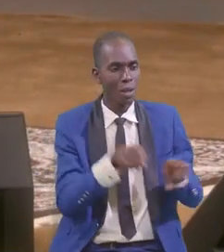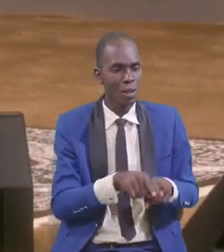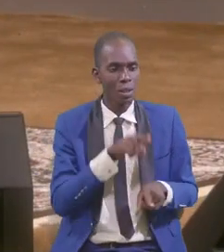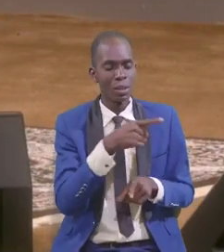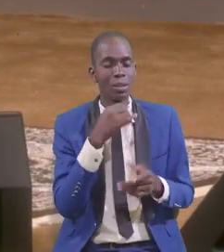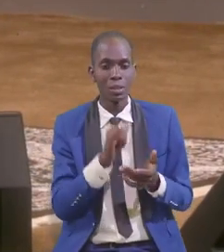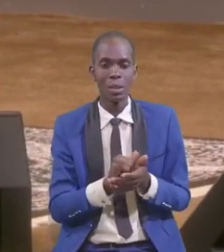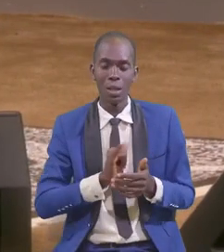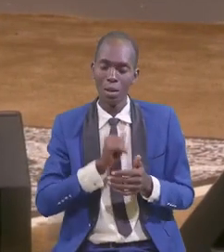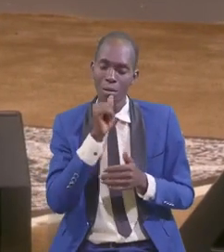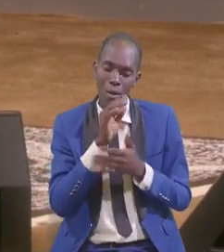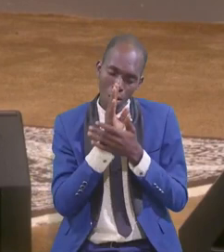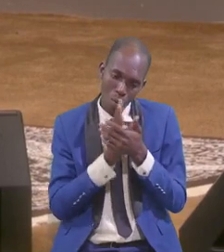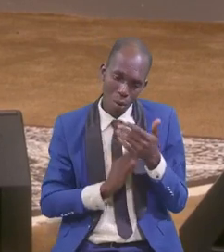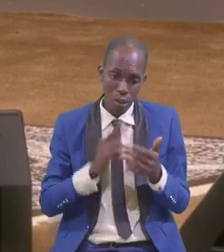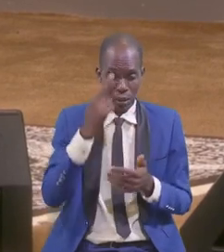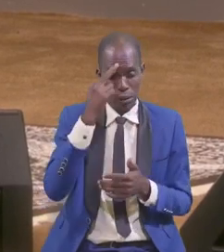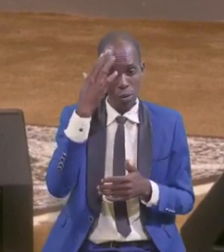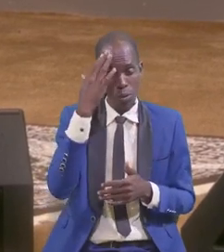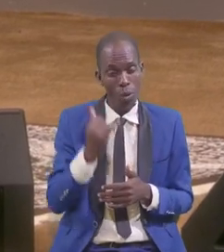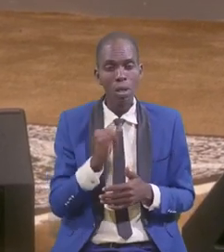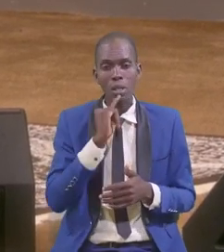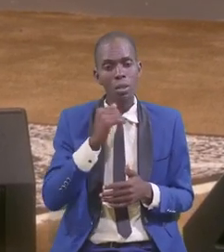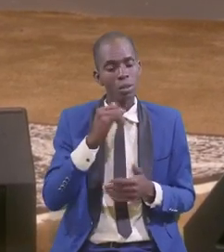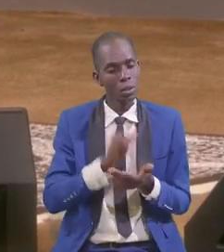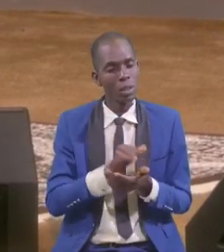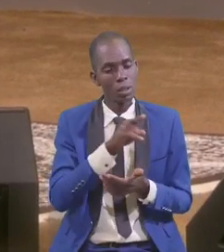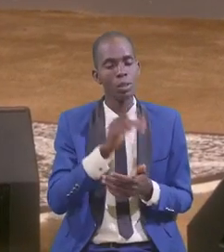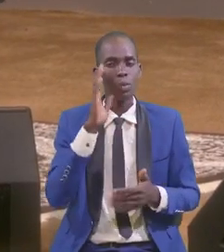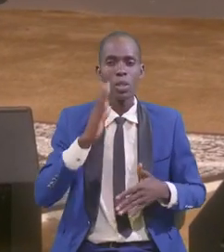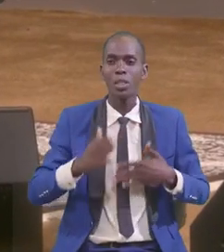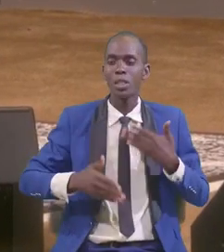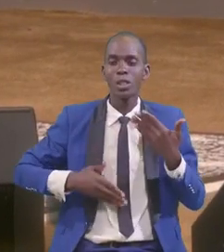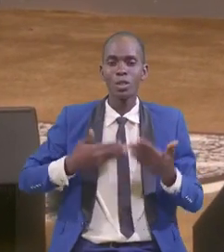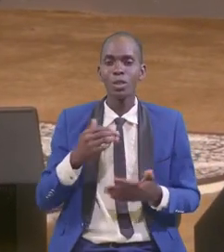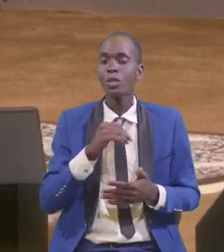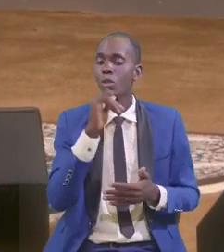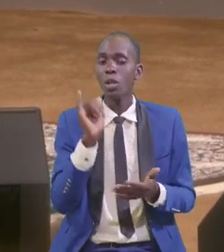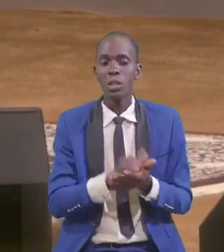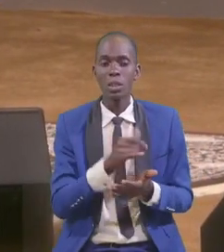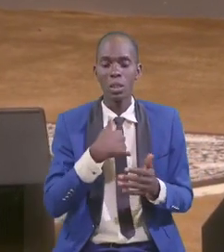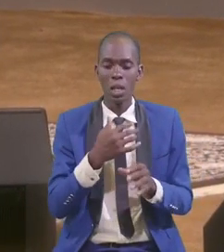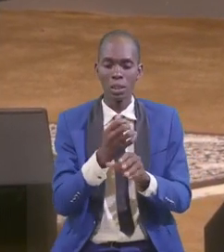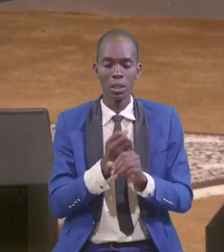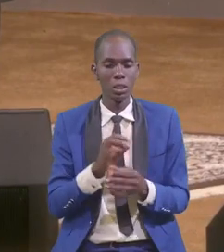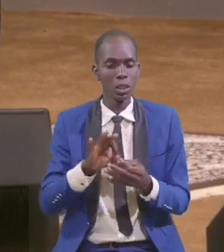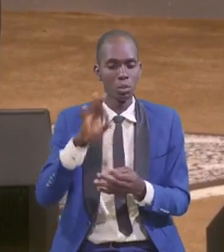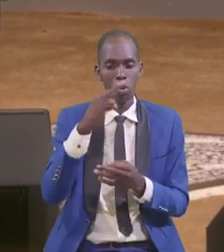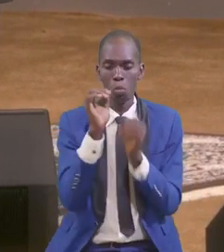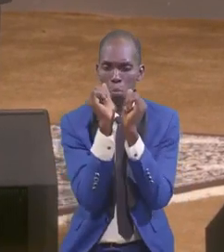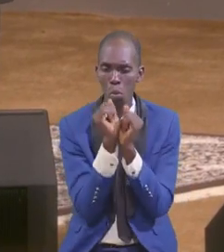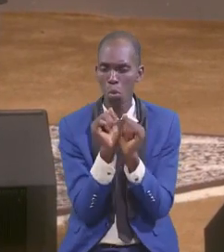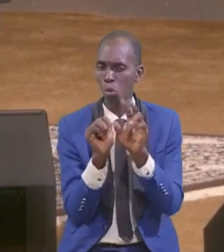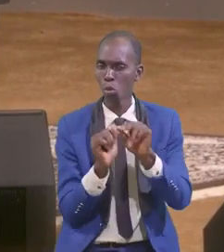low degree, and the reason it says he should rejoice is he has not received the spirit of bondage, the spirit